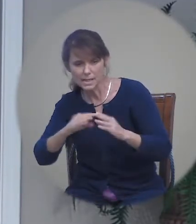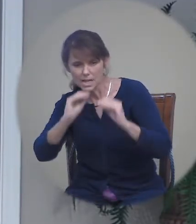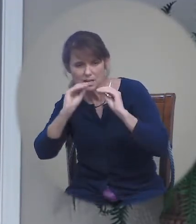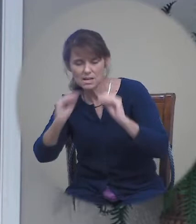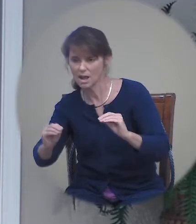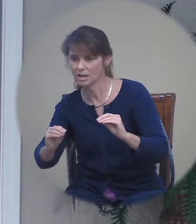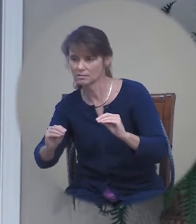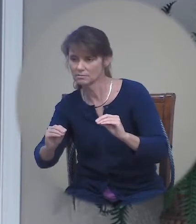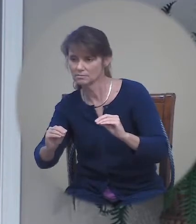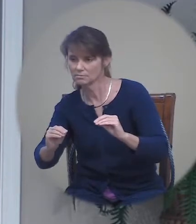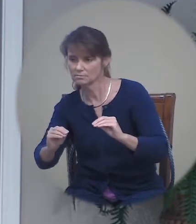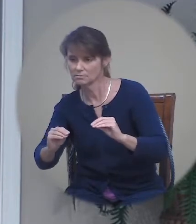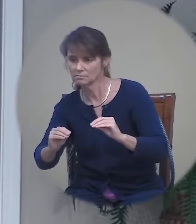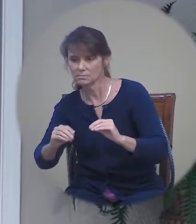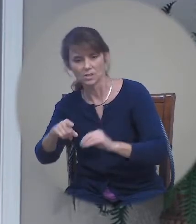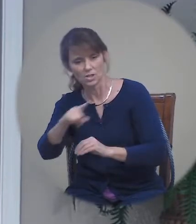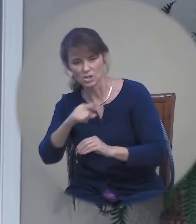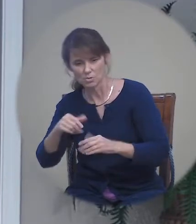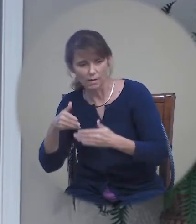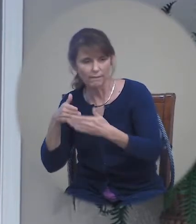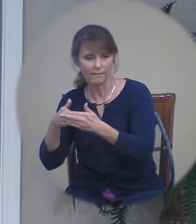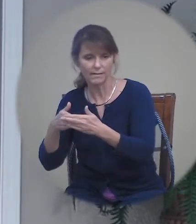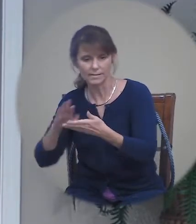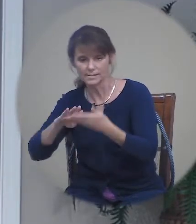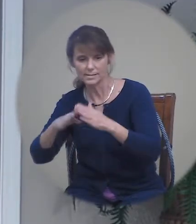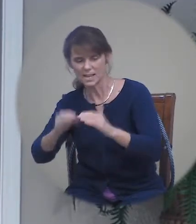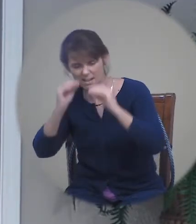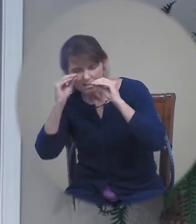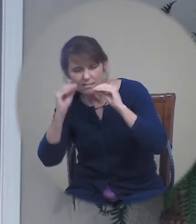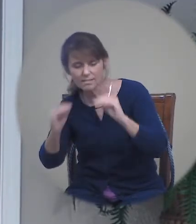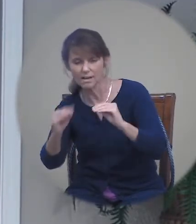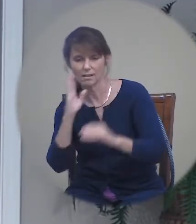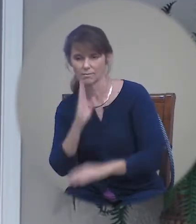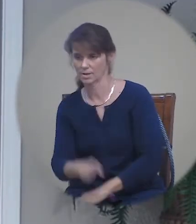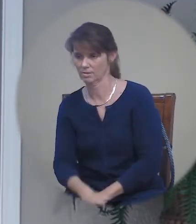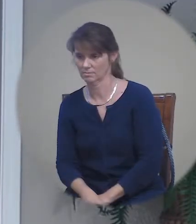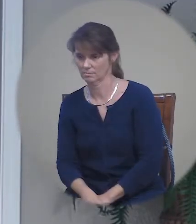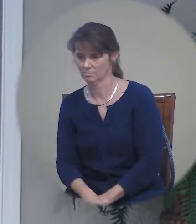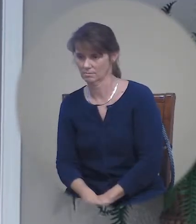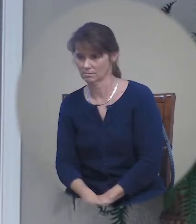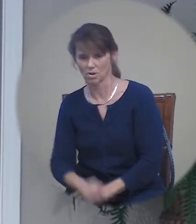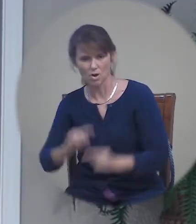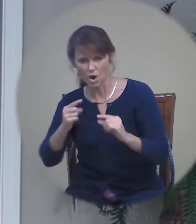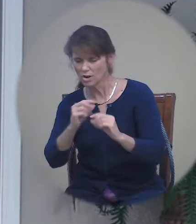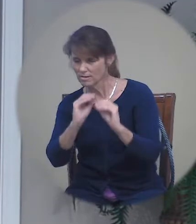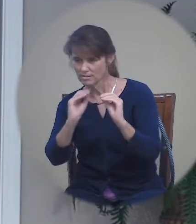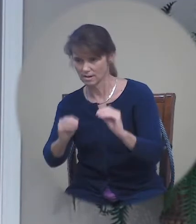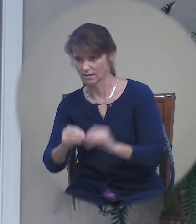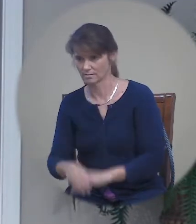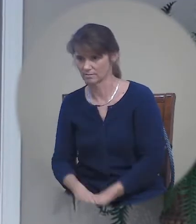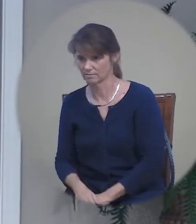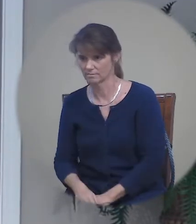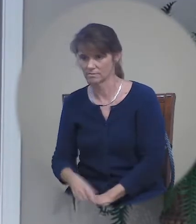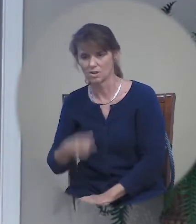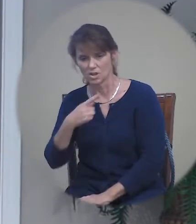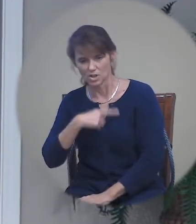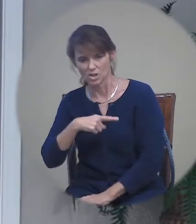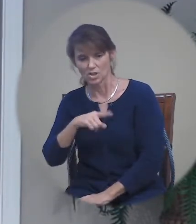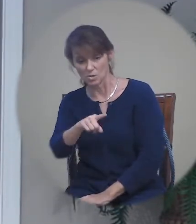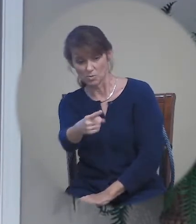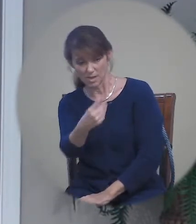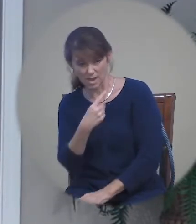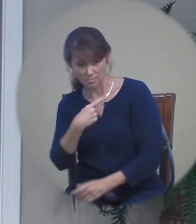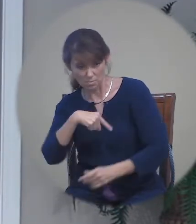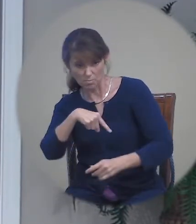there. He will not come before it with a shield or throw up a siege ramp against it. By the way that he came, by the same way he will return, and he